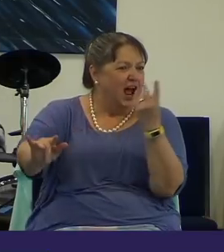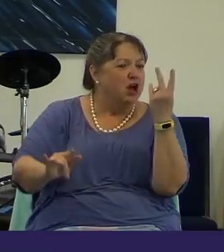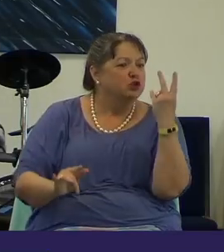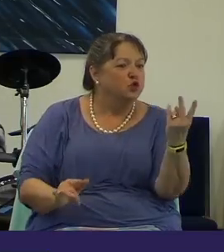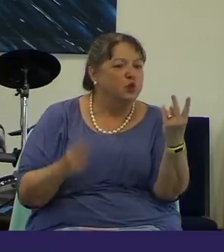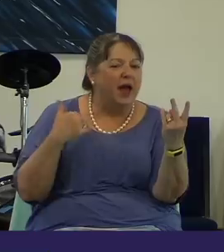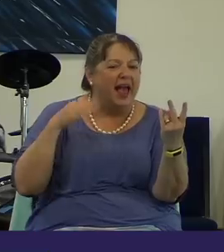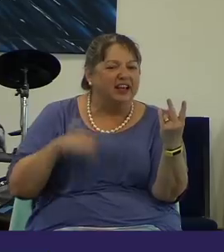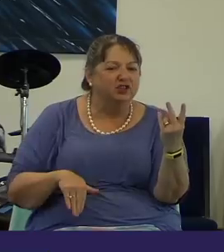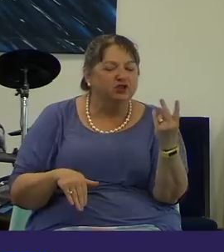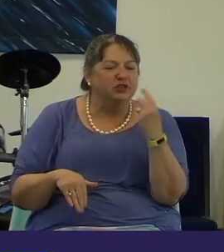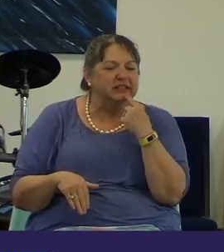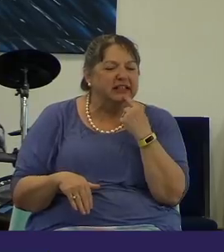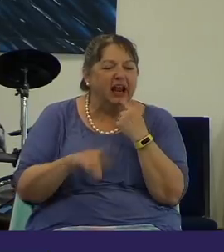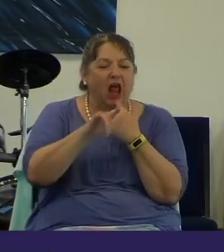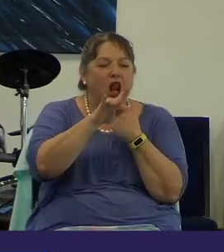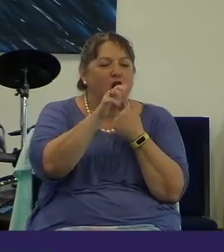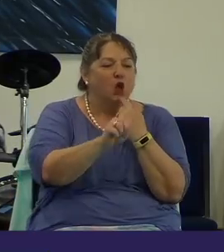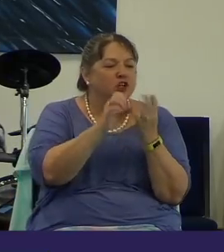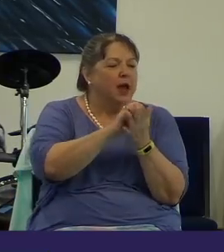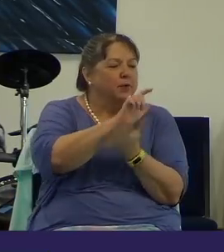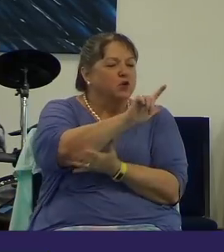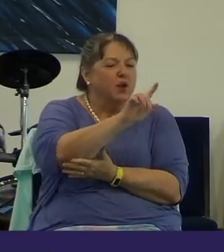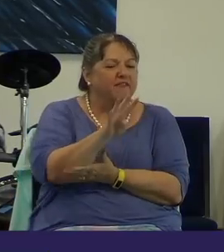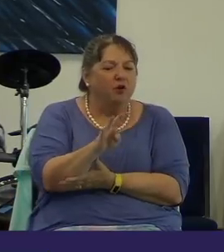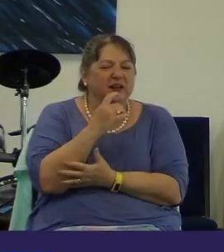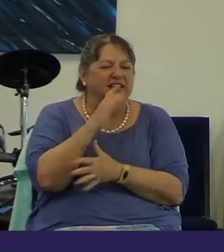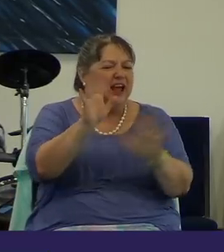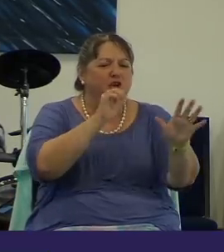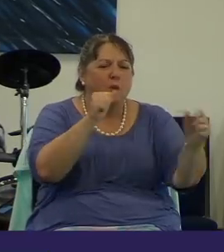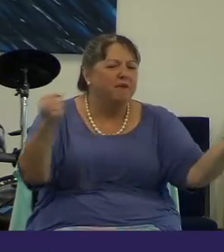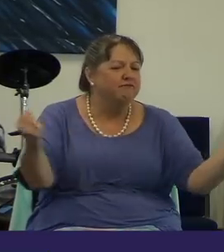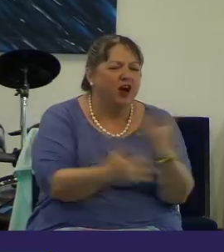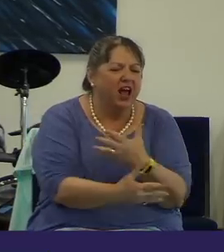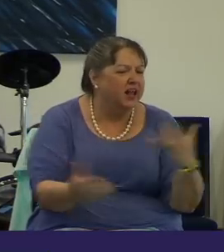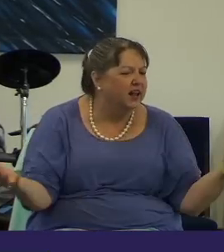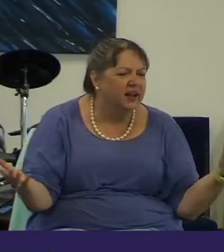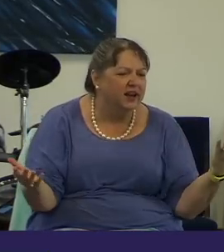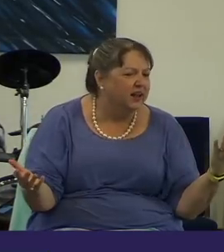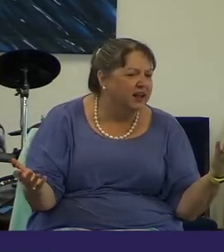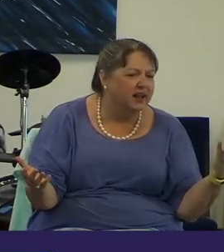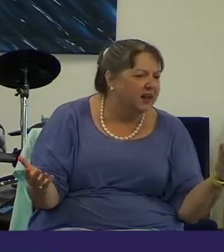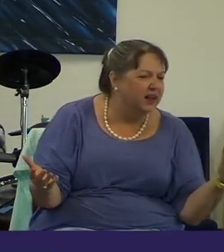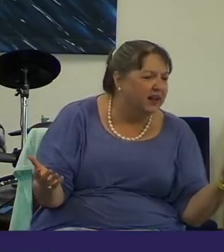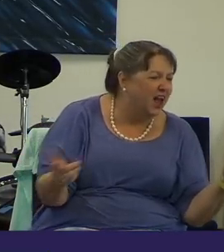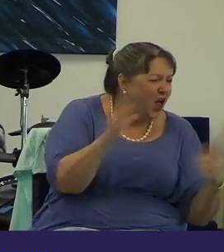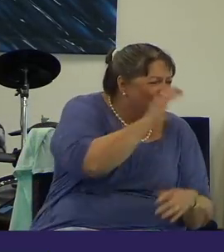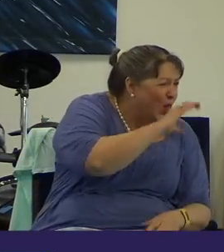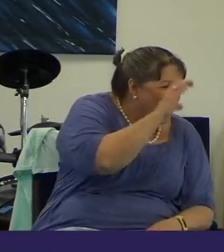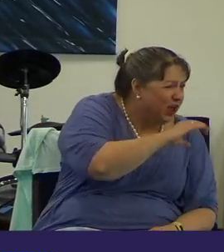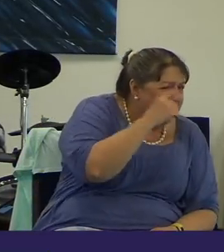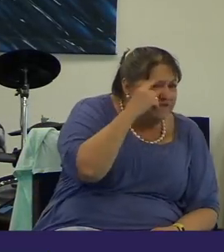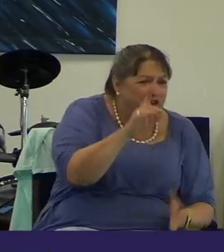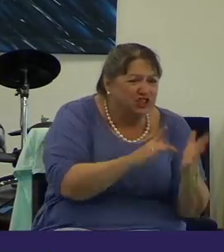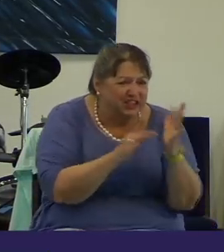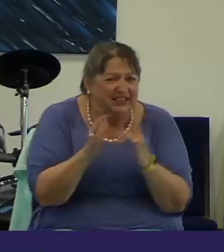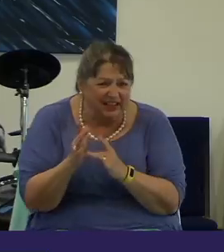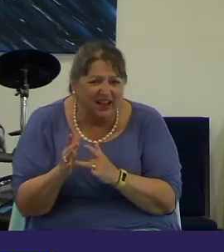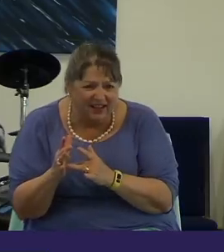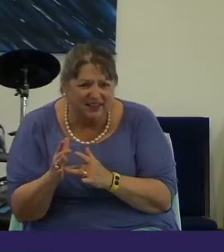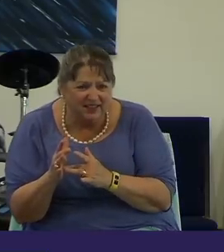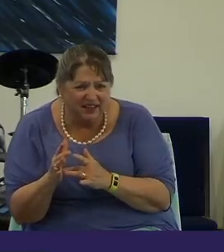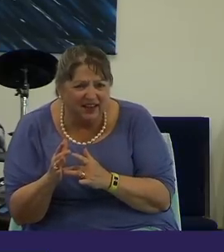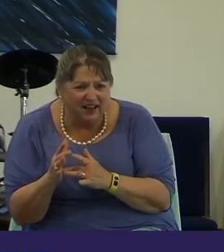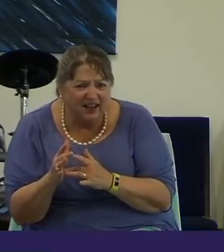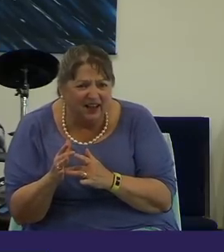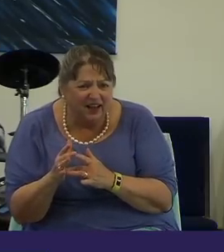said in Luke 24 and verse 6, they said, do not be alarmed, he said. He said, you are looking for Jesus the Nazarene who was